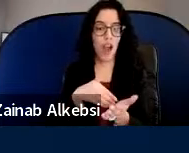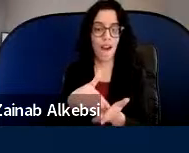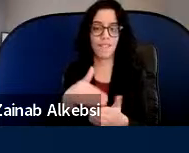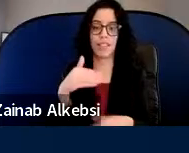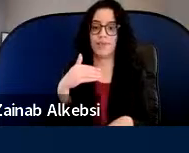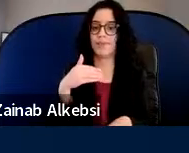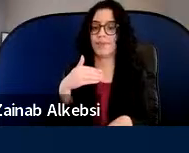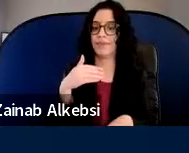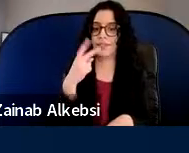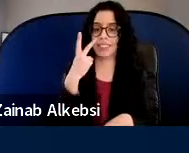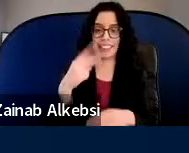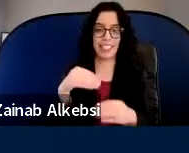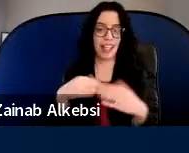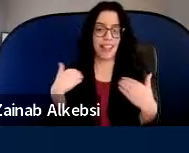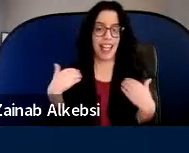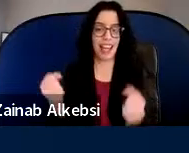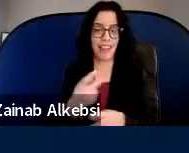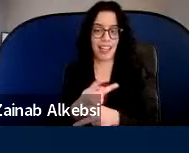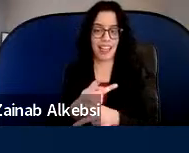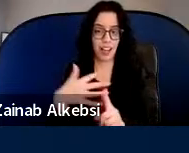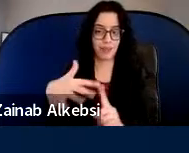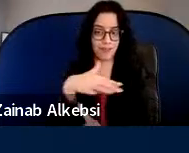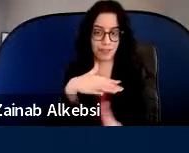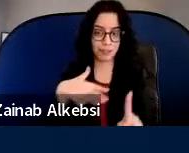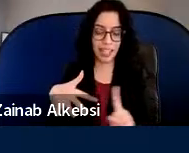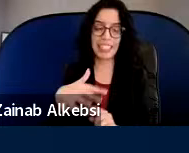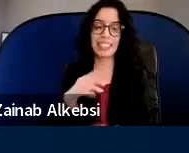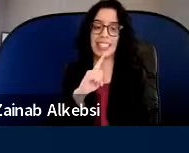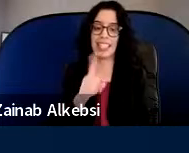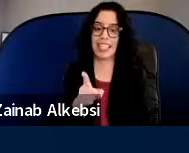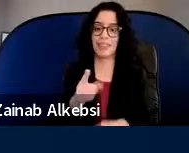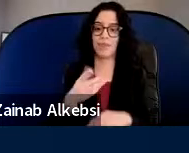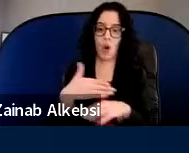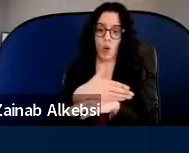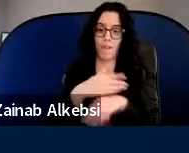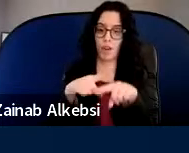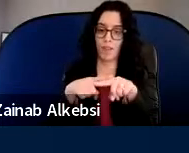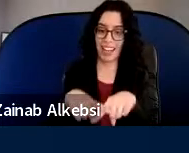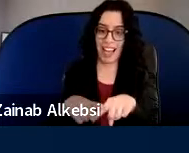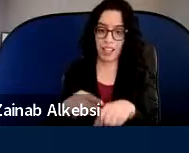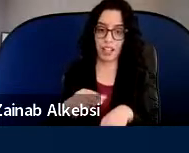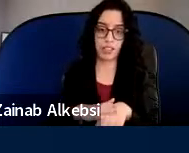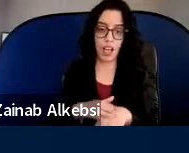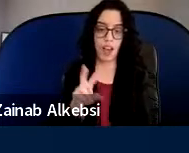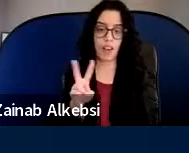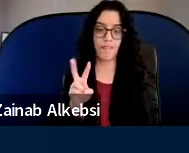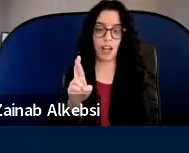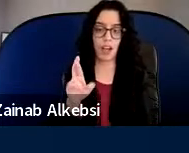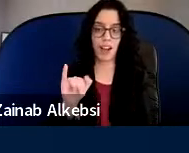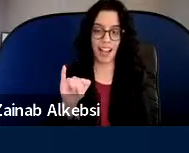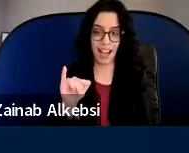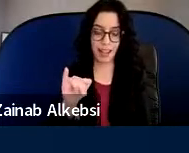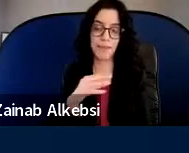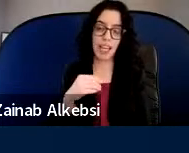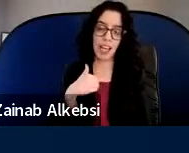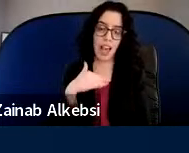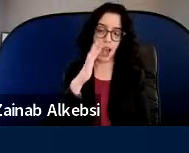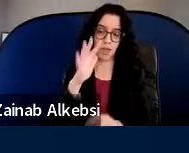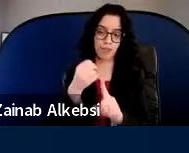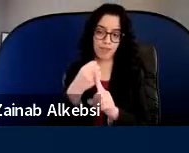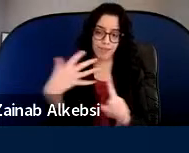complaint survive with auxiliary aids and services provision. And in the healthcare space, there's also